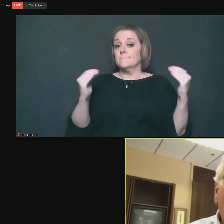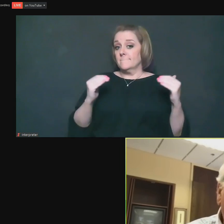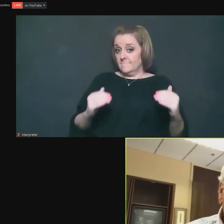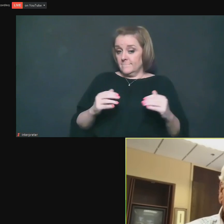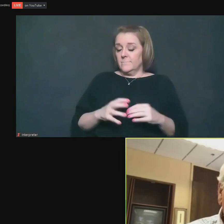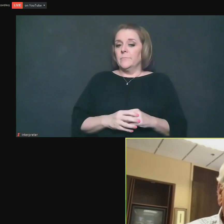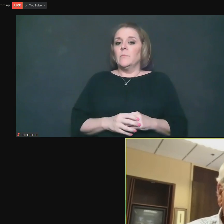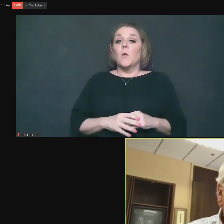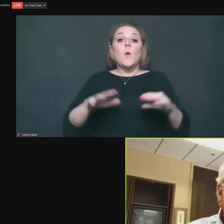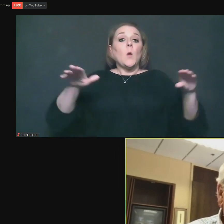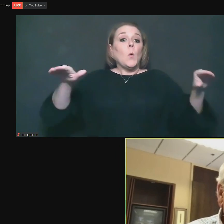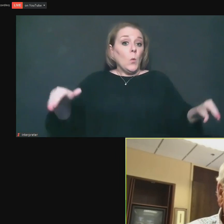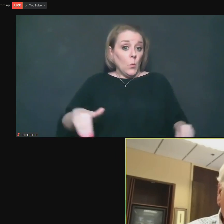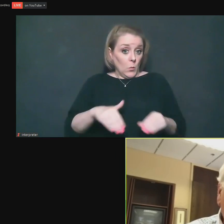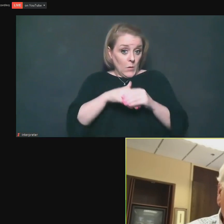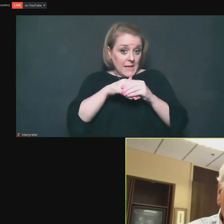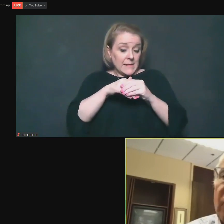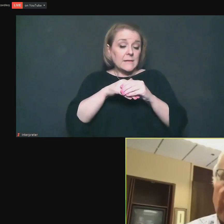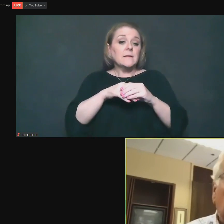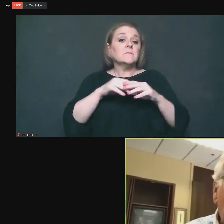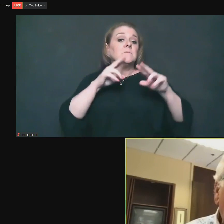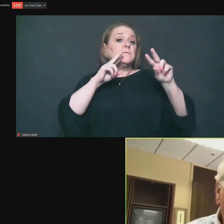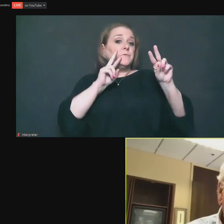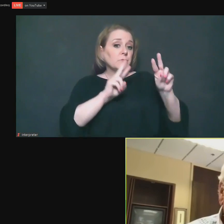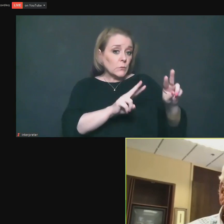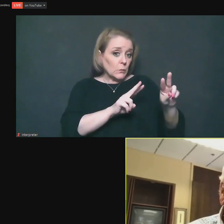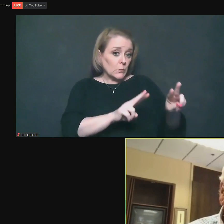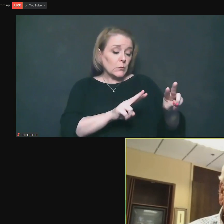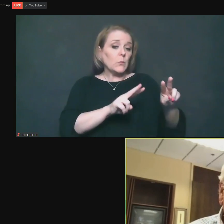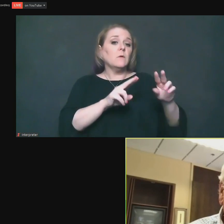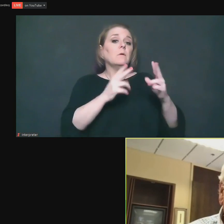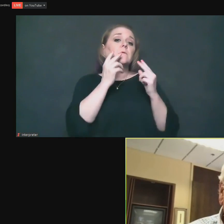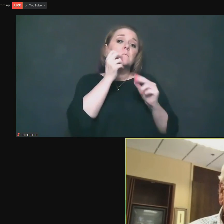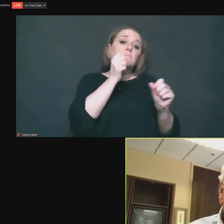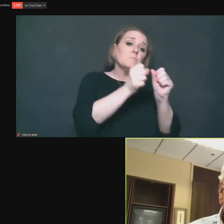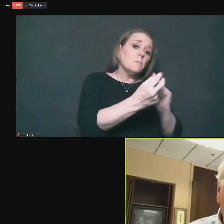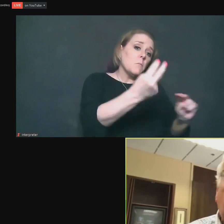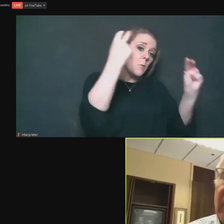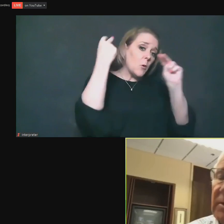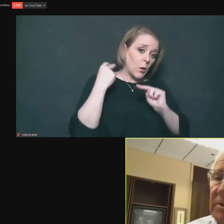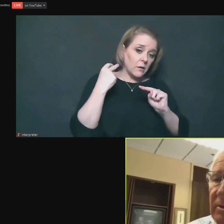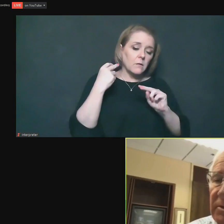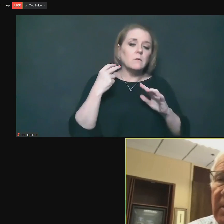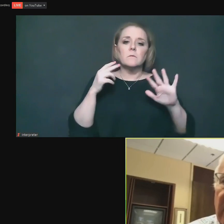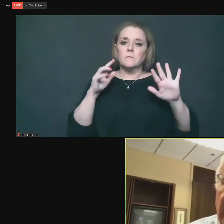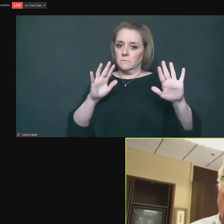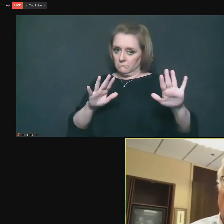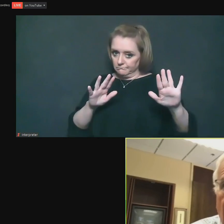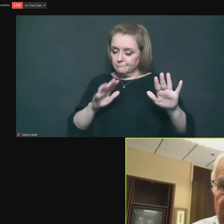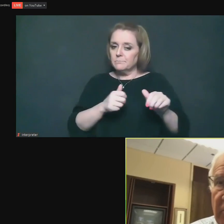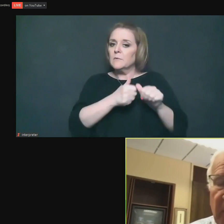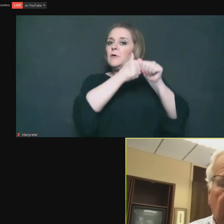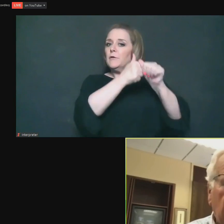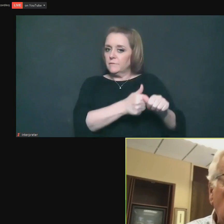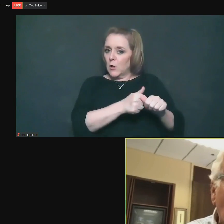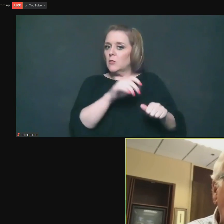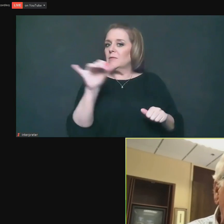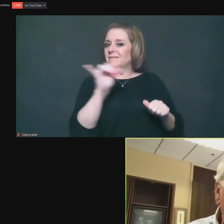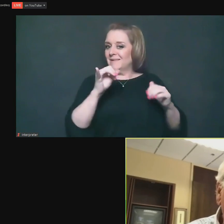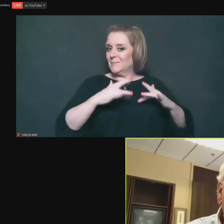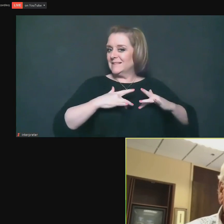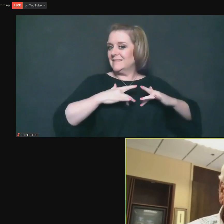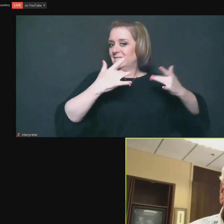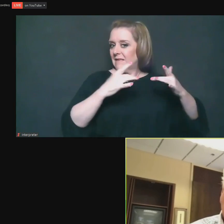is that weddings, memorials, and funerals will be under the guidelines of event centers that are also can be held in